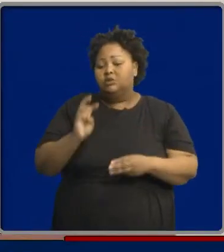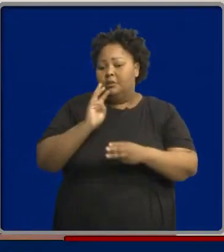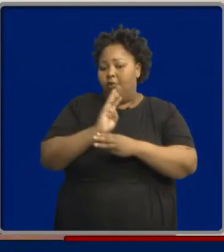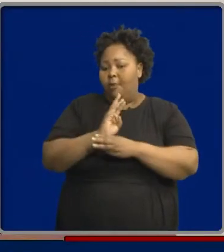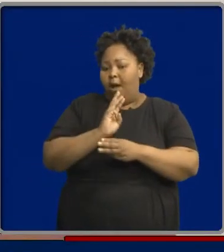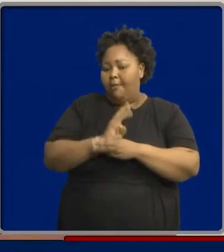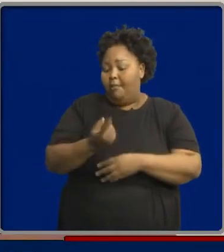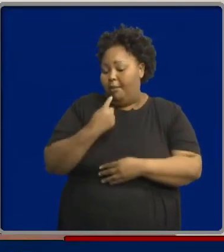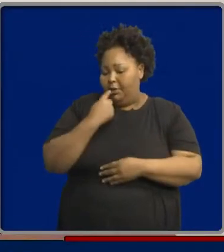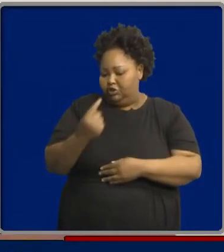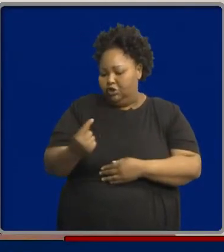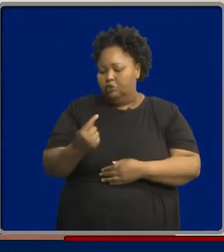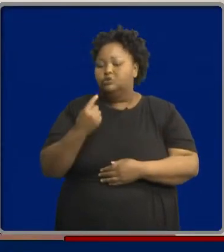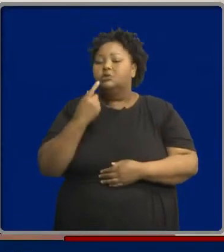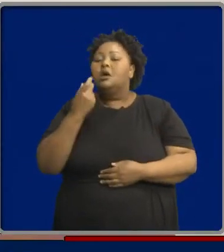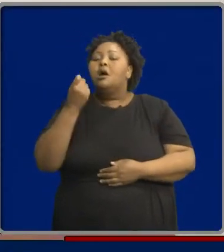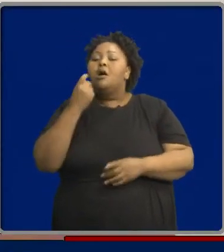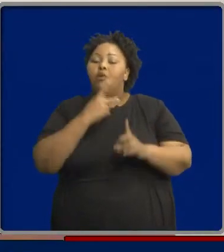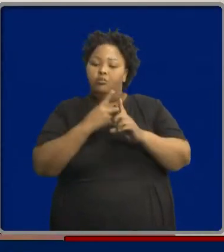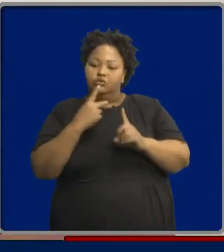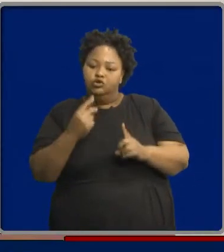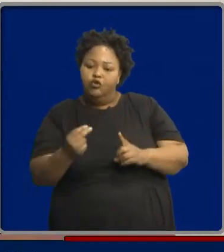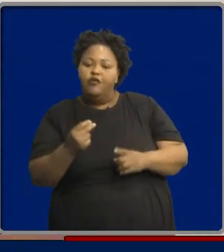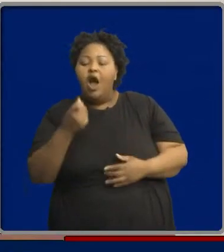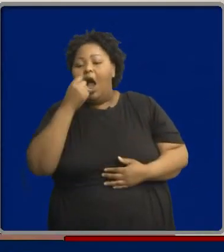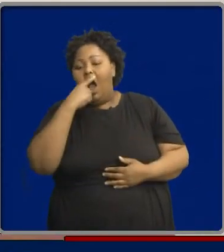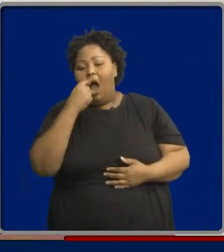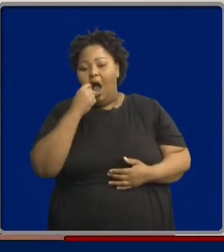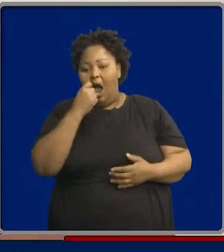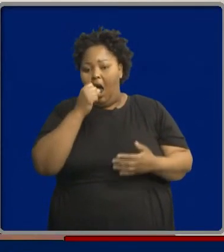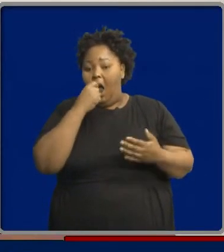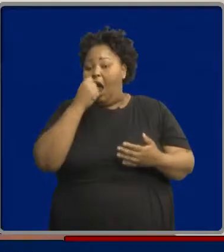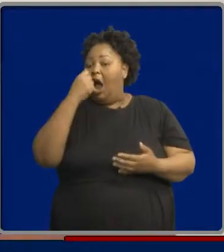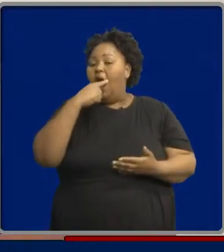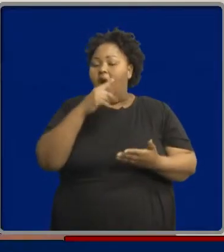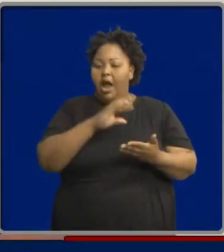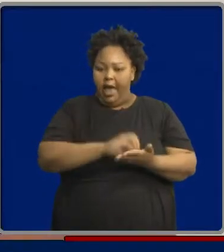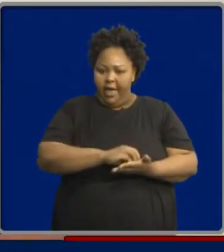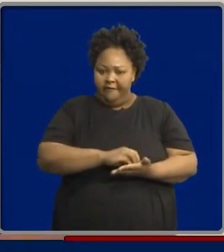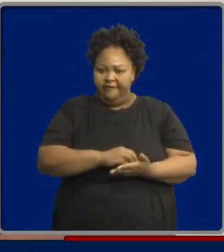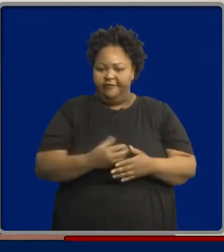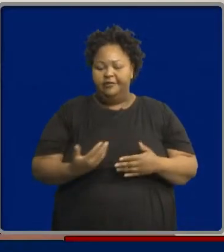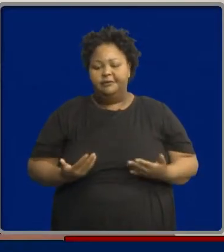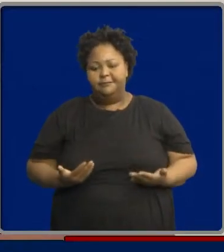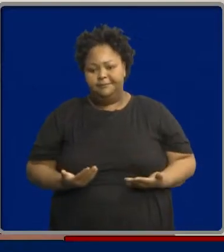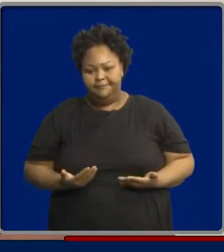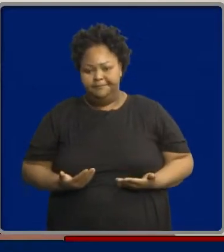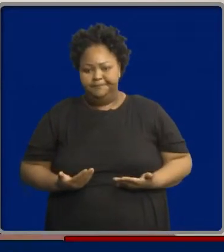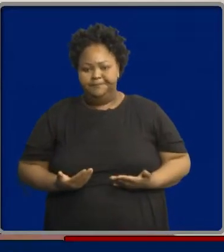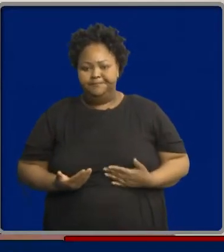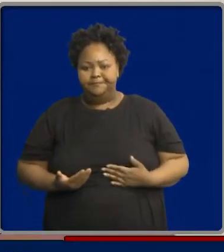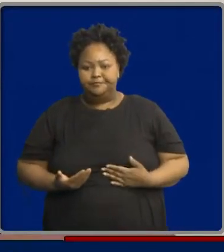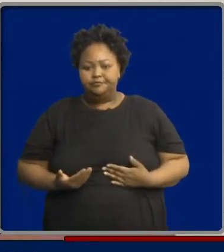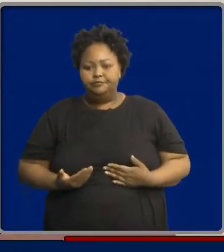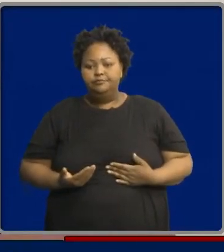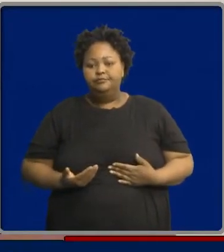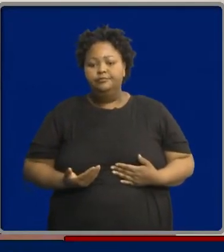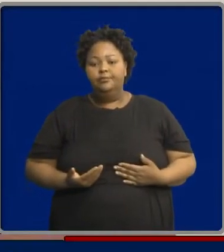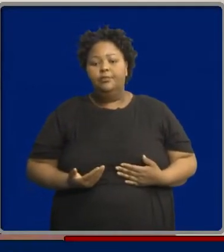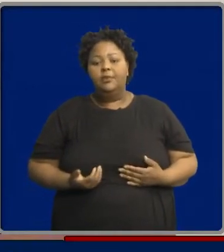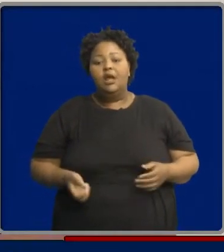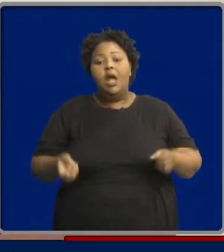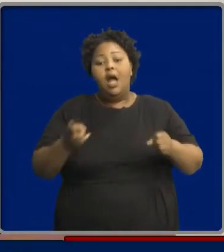even also stage outreach services whereby we'll go out to them because it's not their fault that they